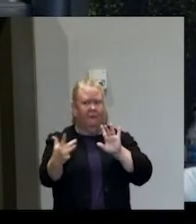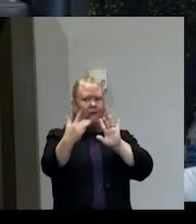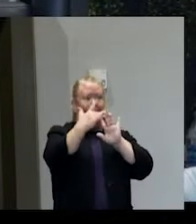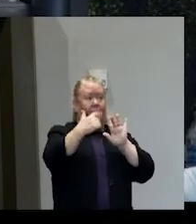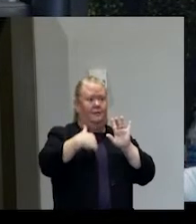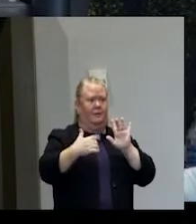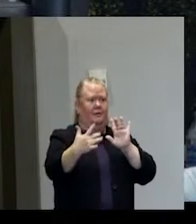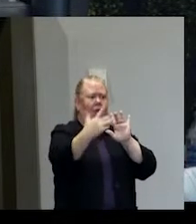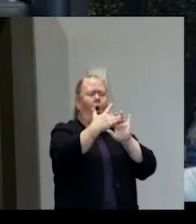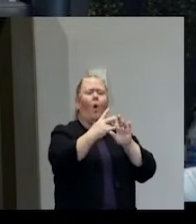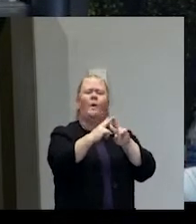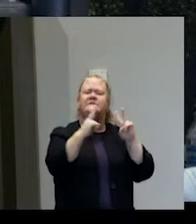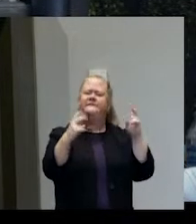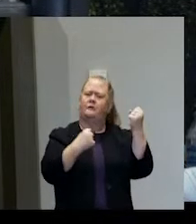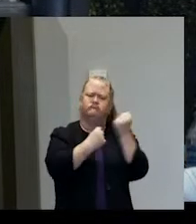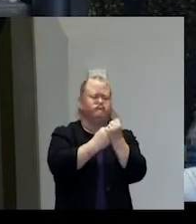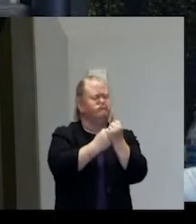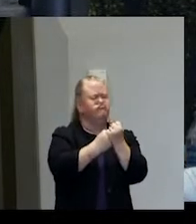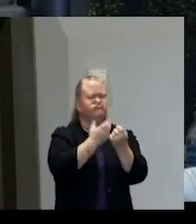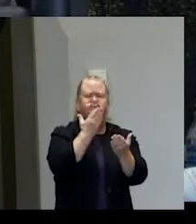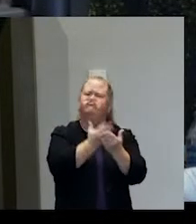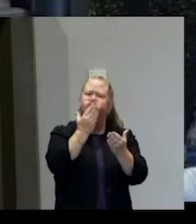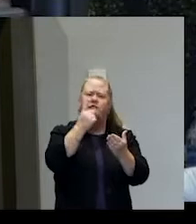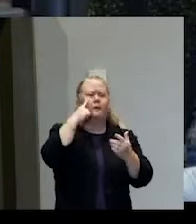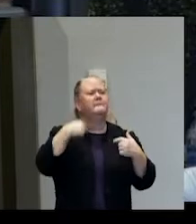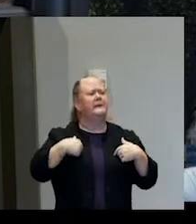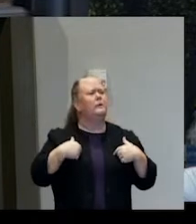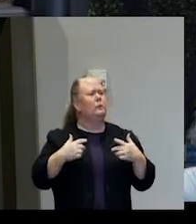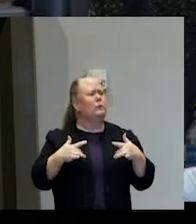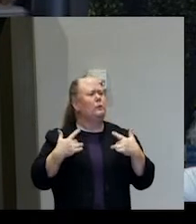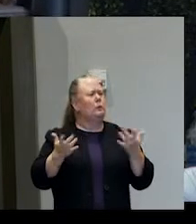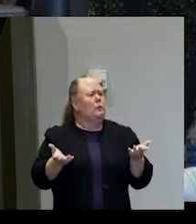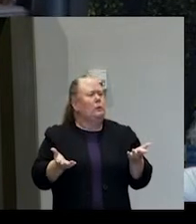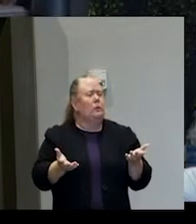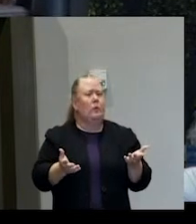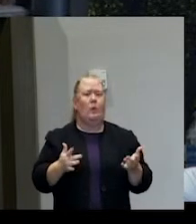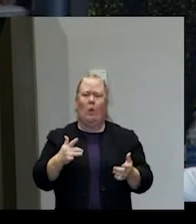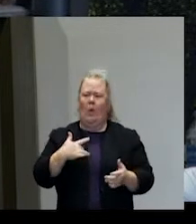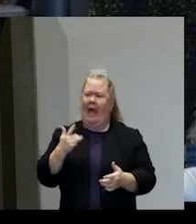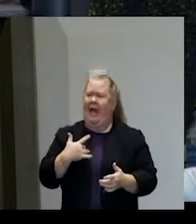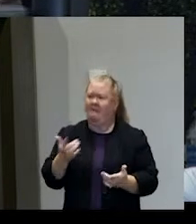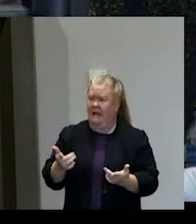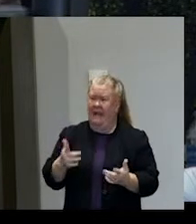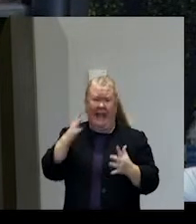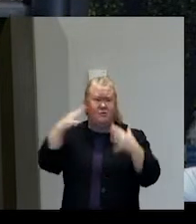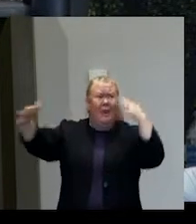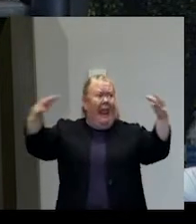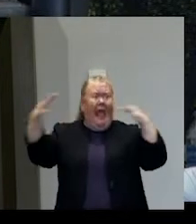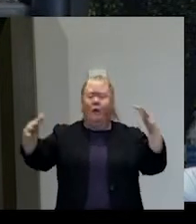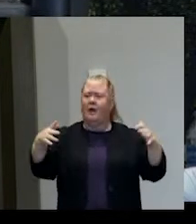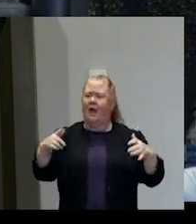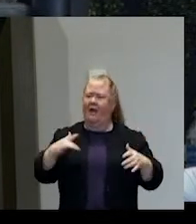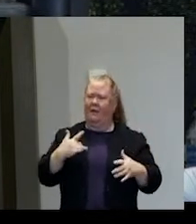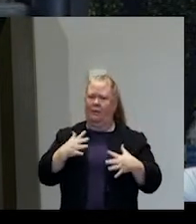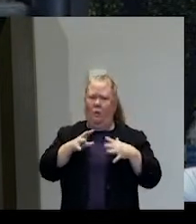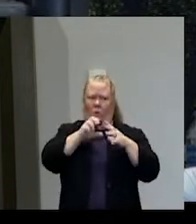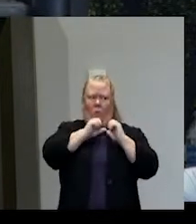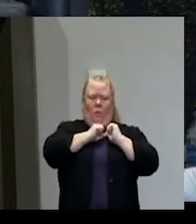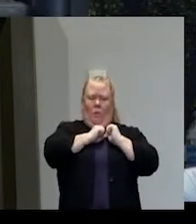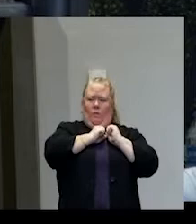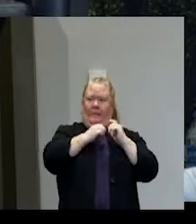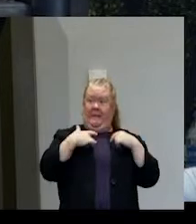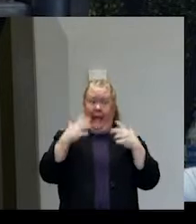very affirming. There's always this sense of like, I'm too much. Am I too loud? What did I say? It's like, I love Rick.